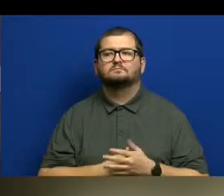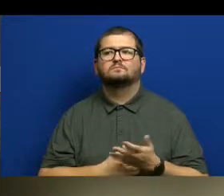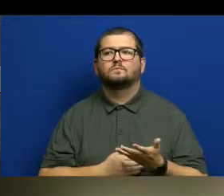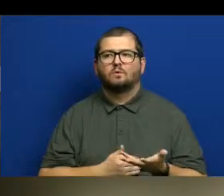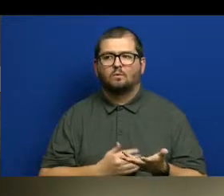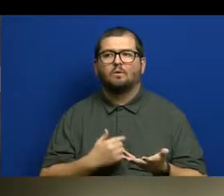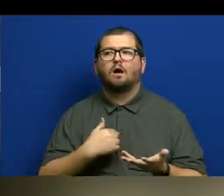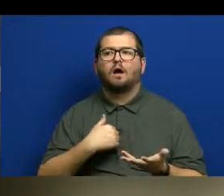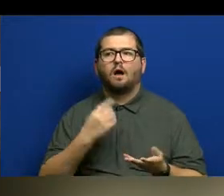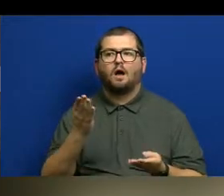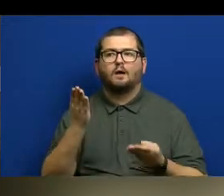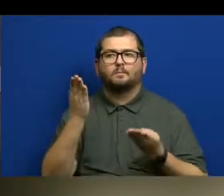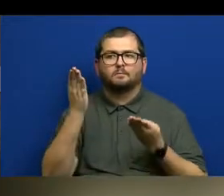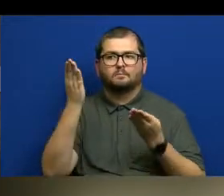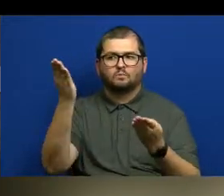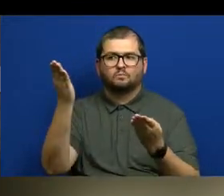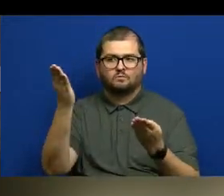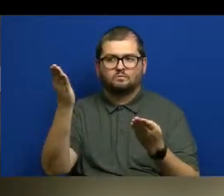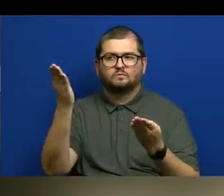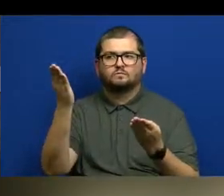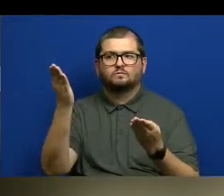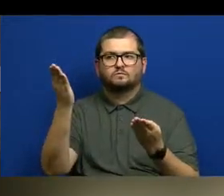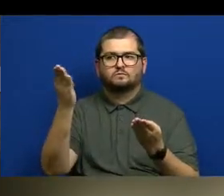So I move